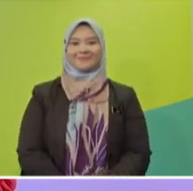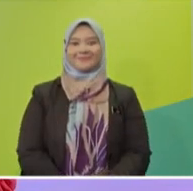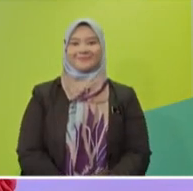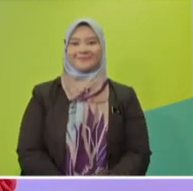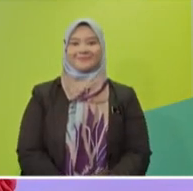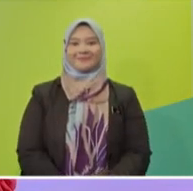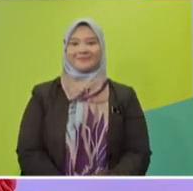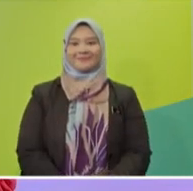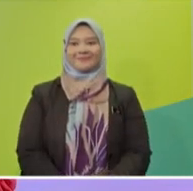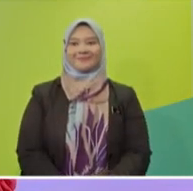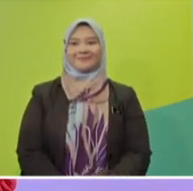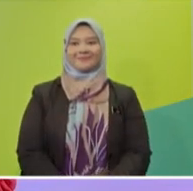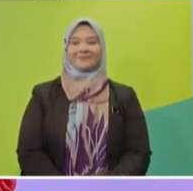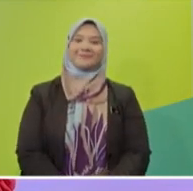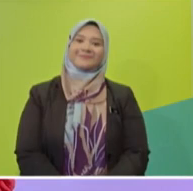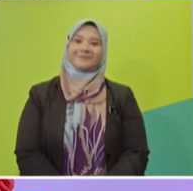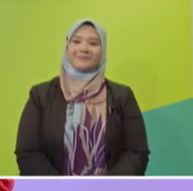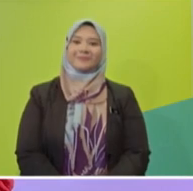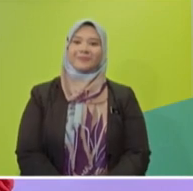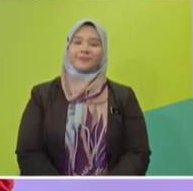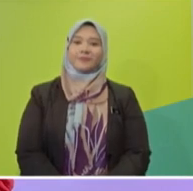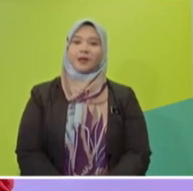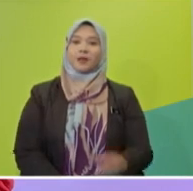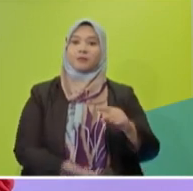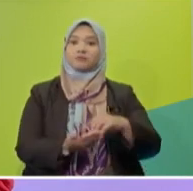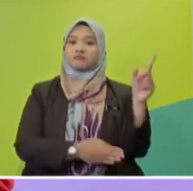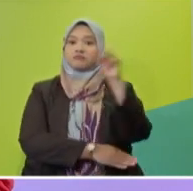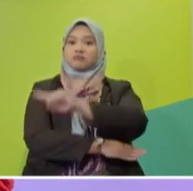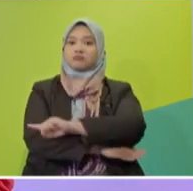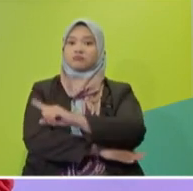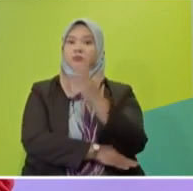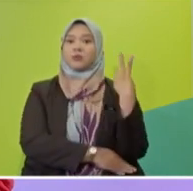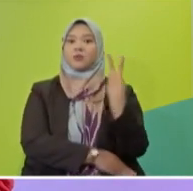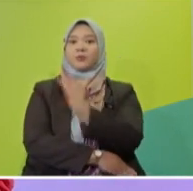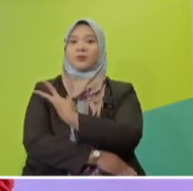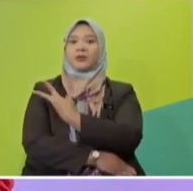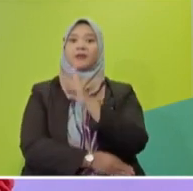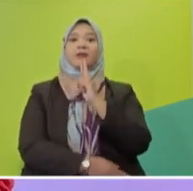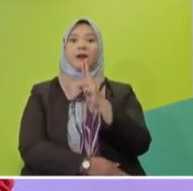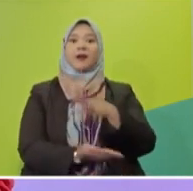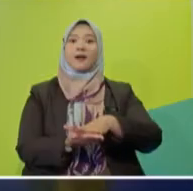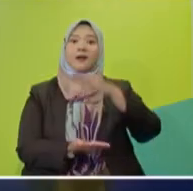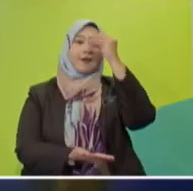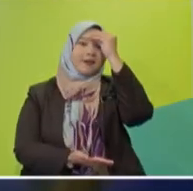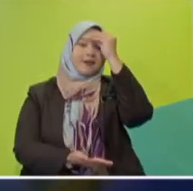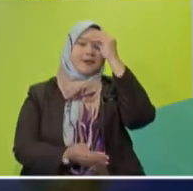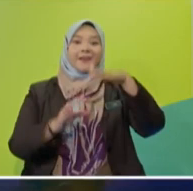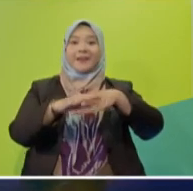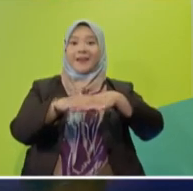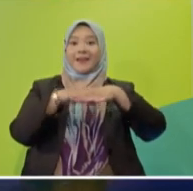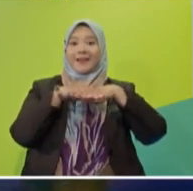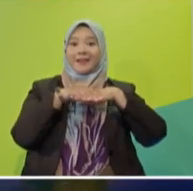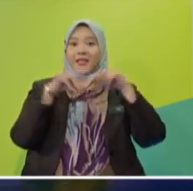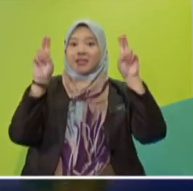as Teacher Tulasi. And today we are learning Bahasa Inggeris on the topic of pet show. Alright teacher, what are we going to do next?